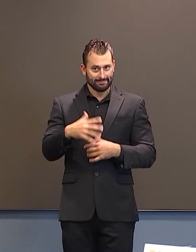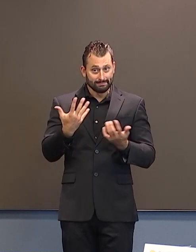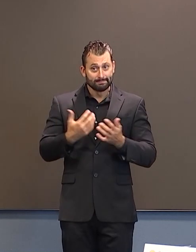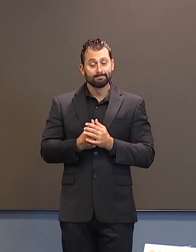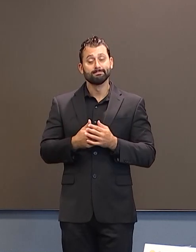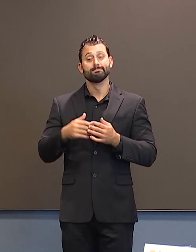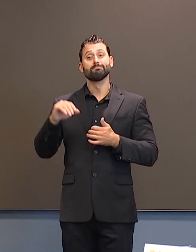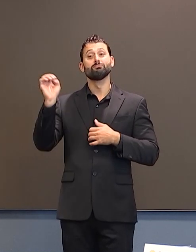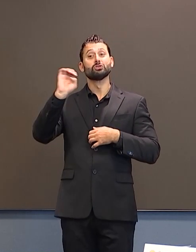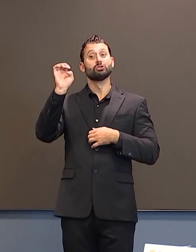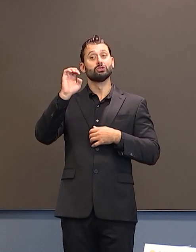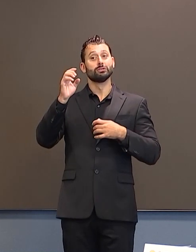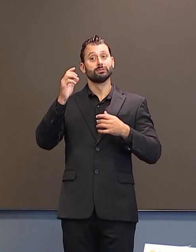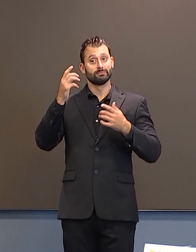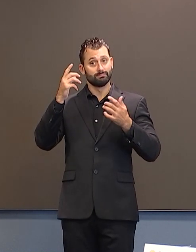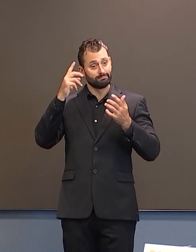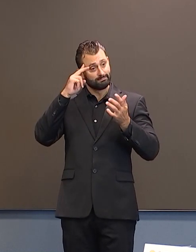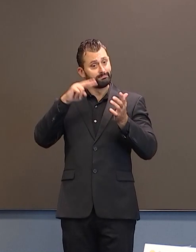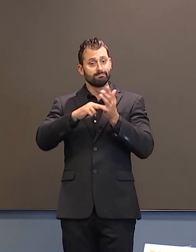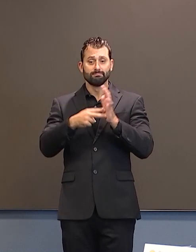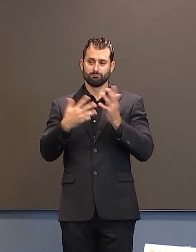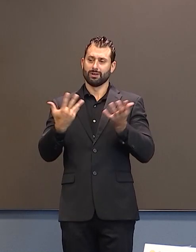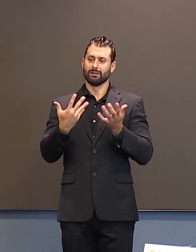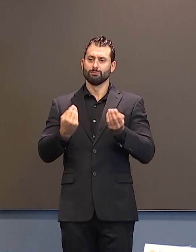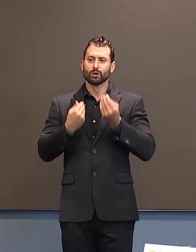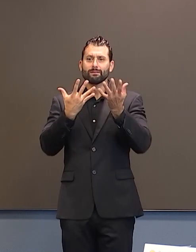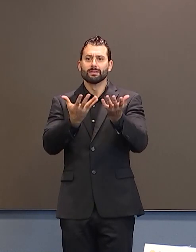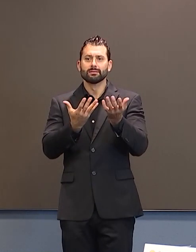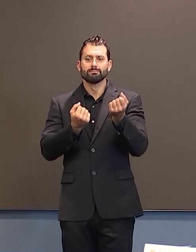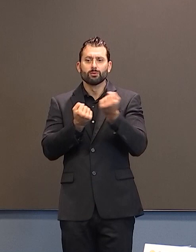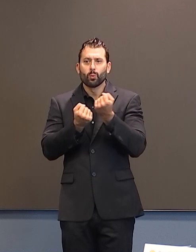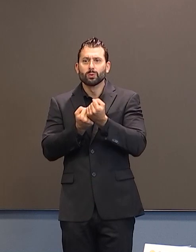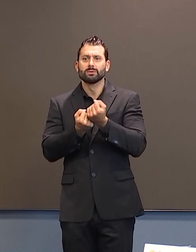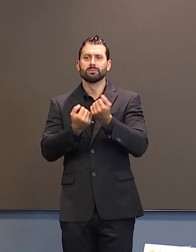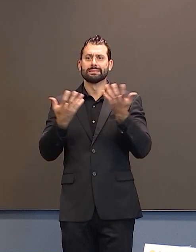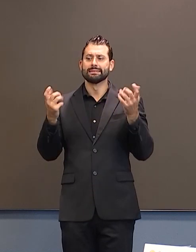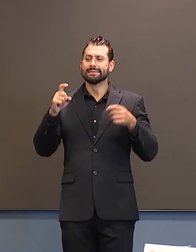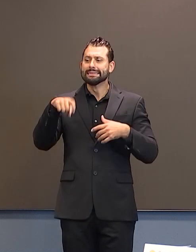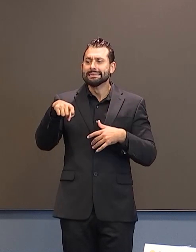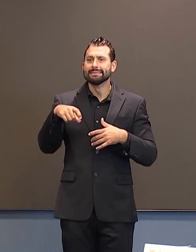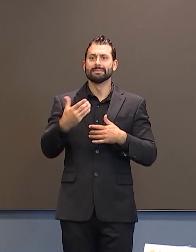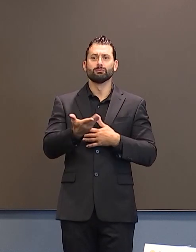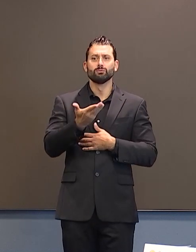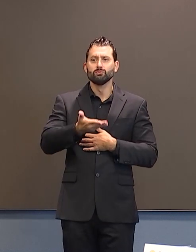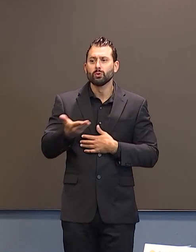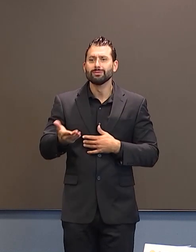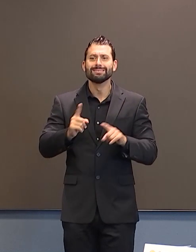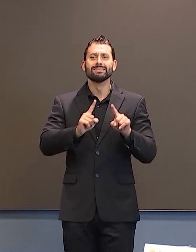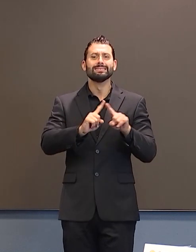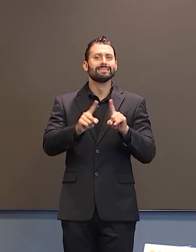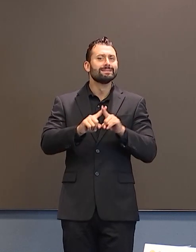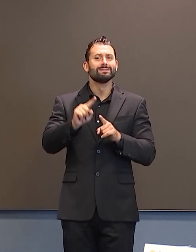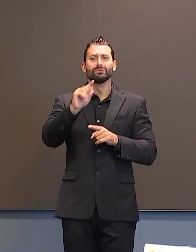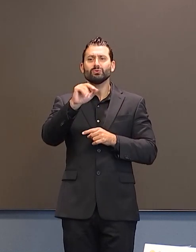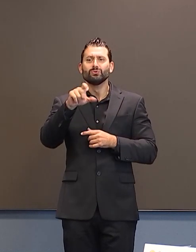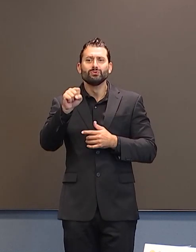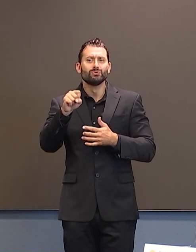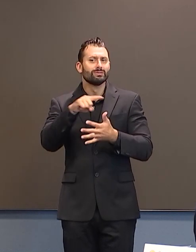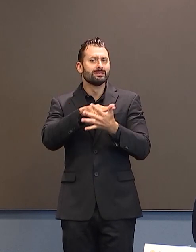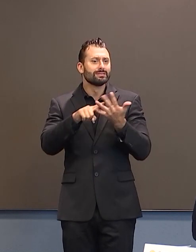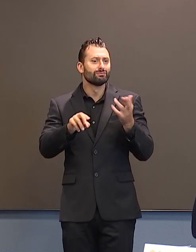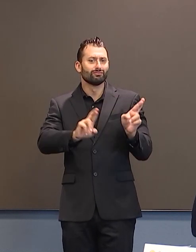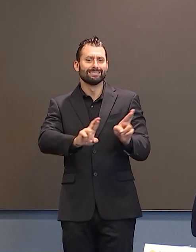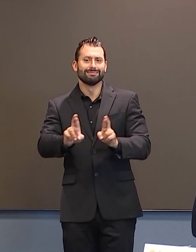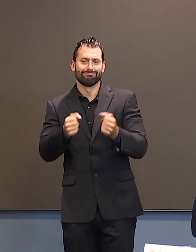ability for the county administrator to help with making any evacuation decisions and public safety actions. So I thank you for your time